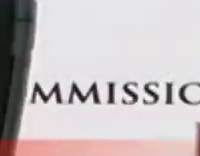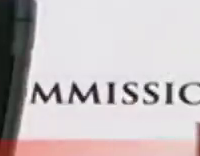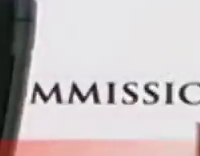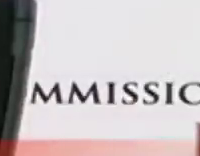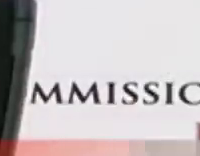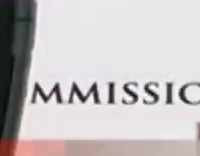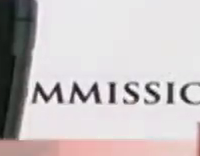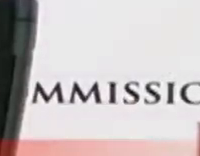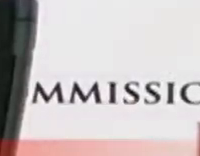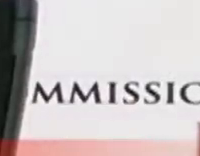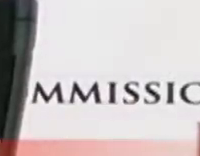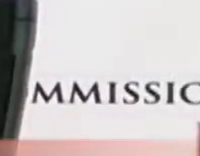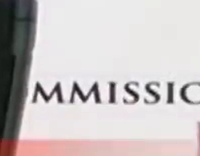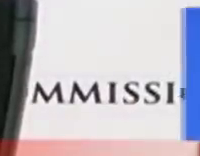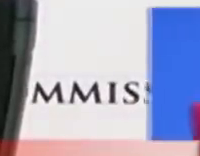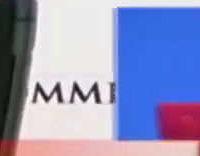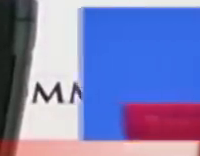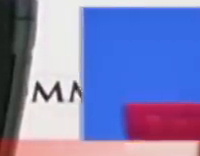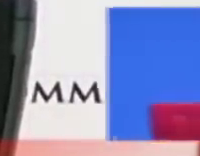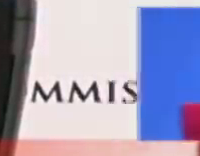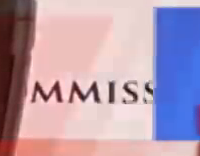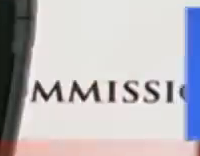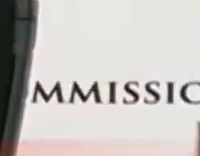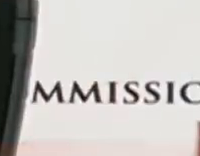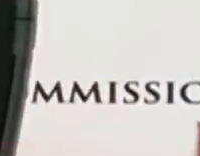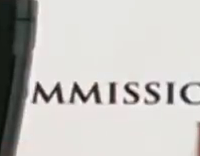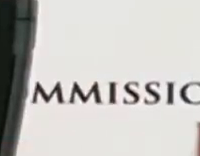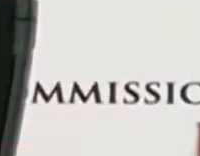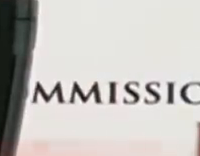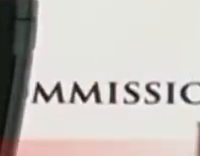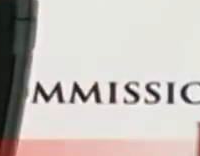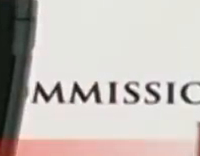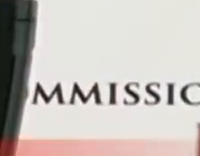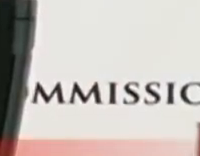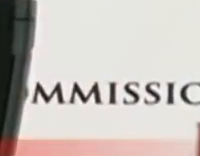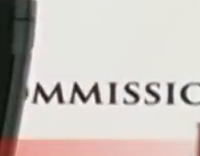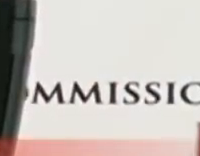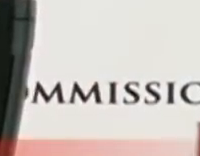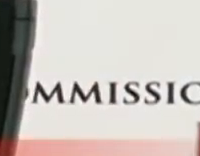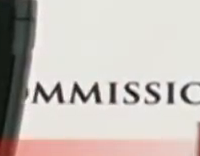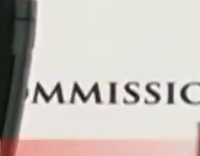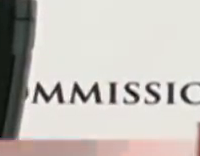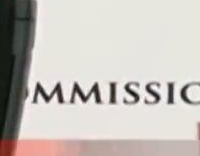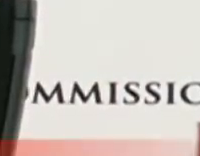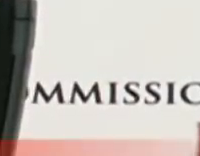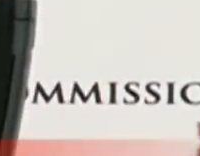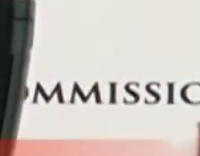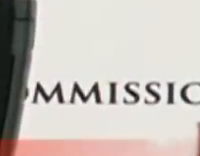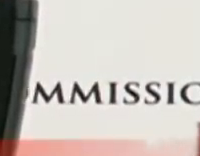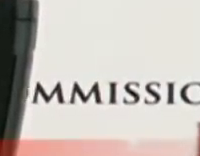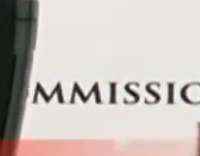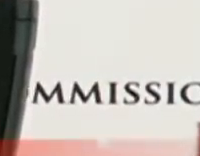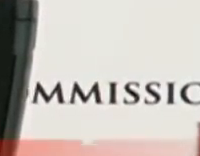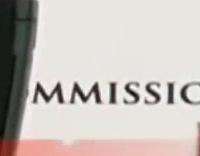When you have some time, please look at the holdings in both. In synergy, the final word